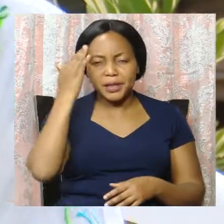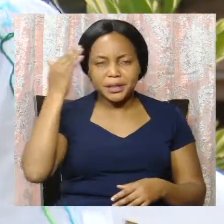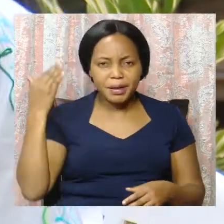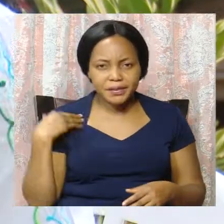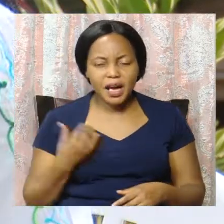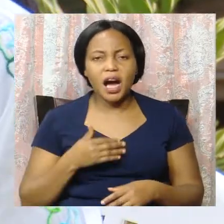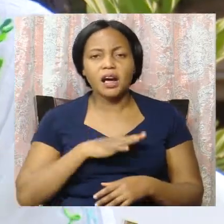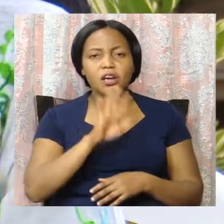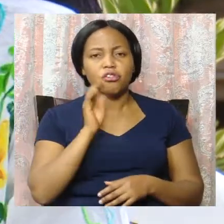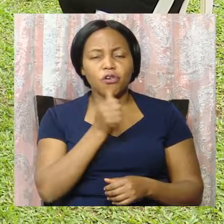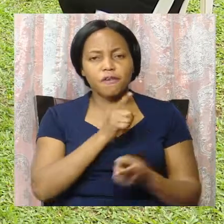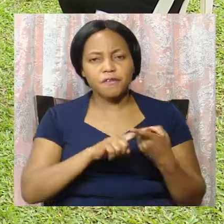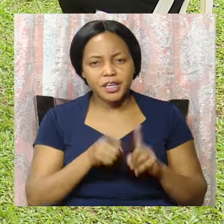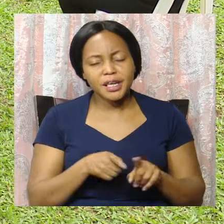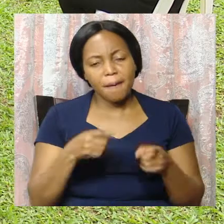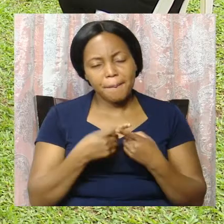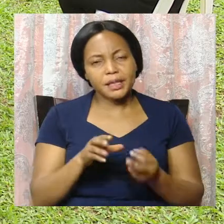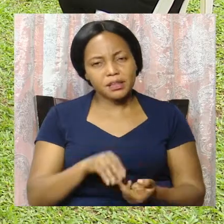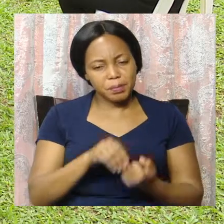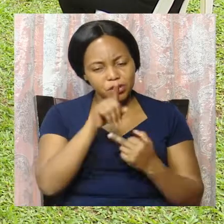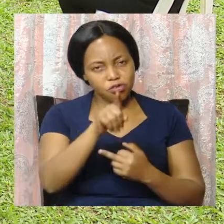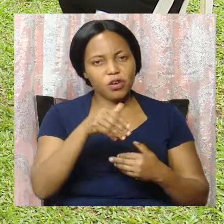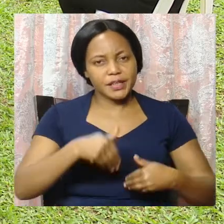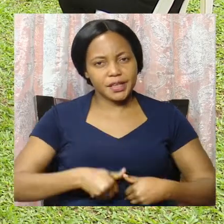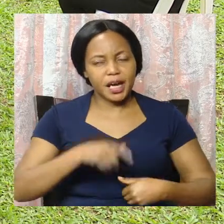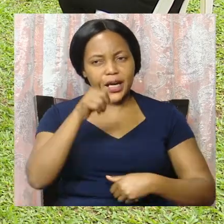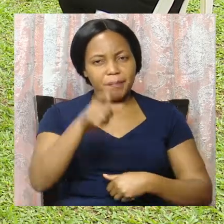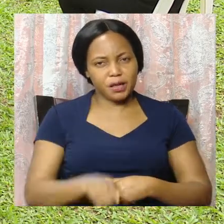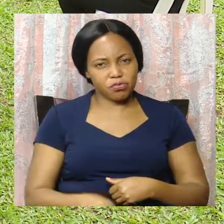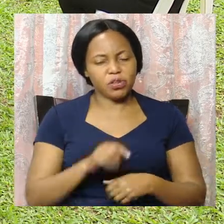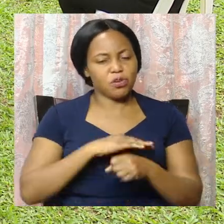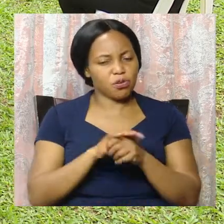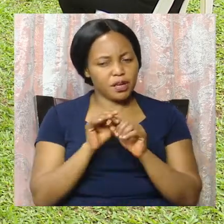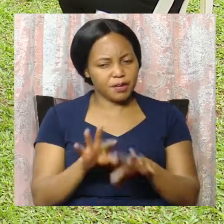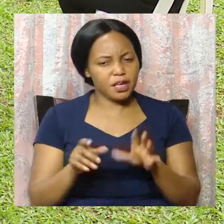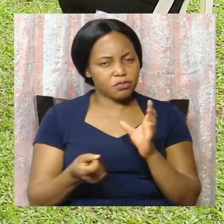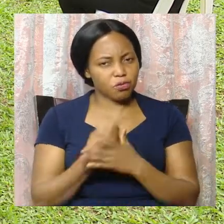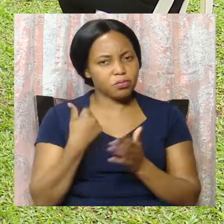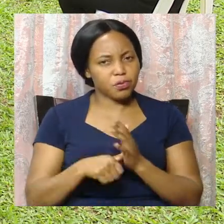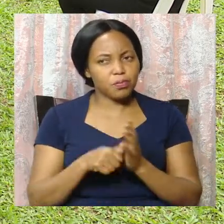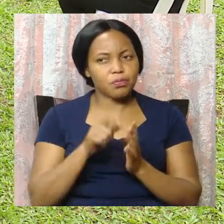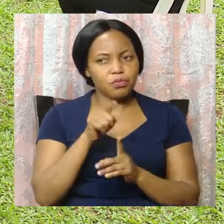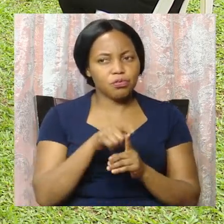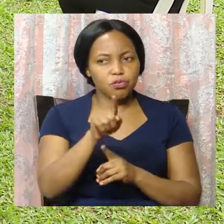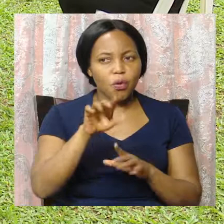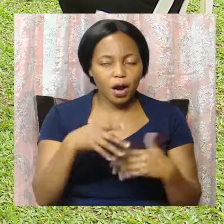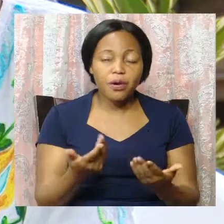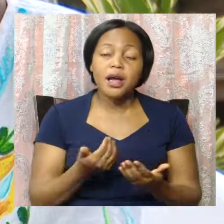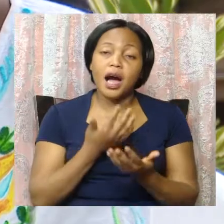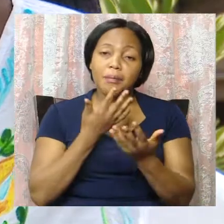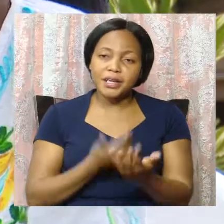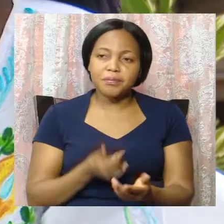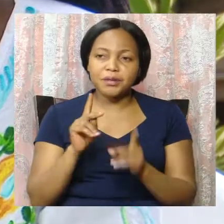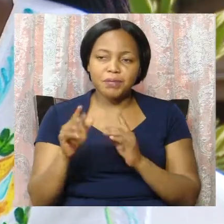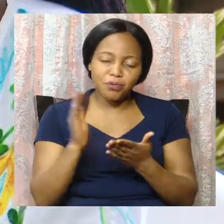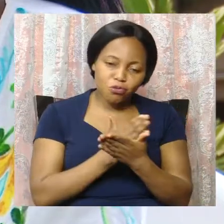your headmaster, of your friend, but especially of you as a young person? That's what we want to talk about. So I'm expecting a